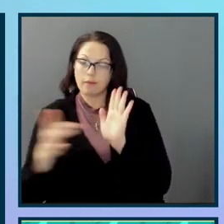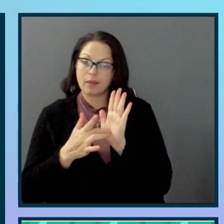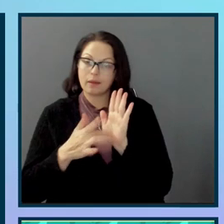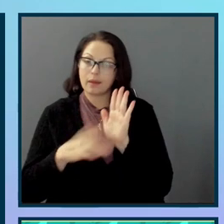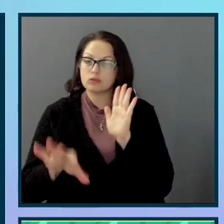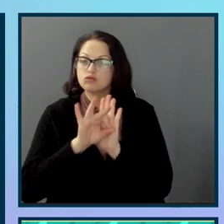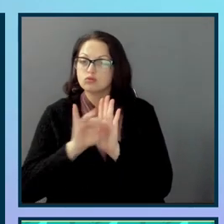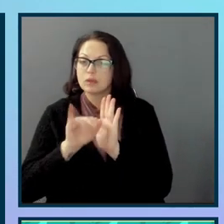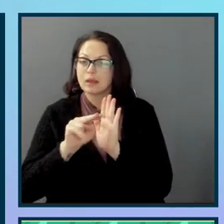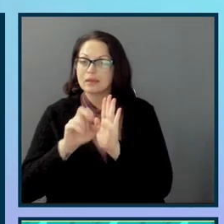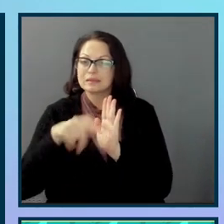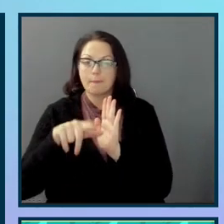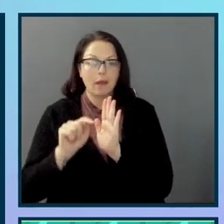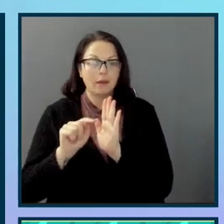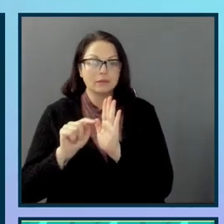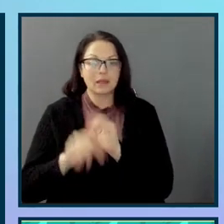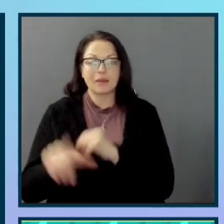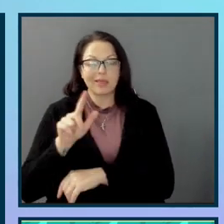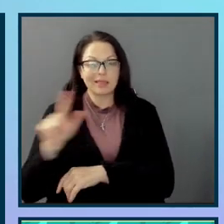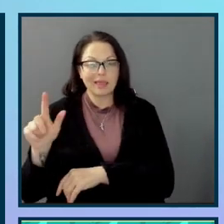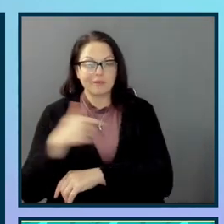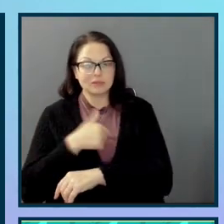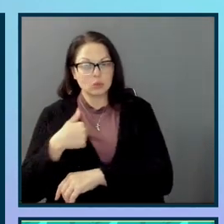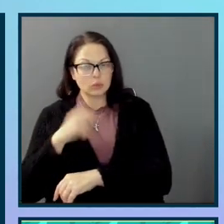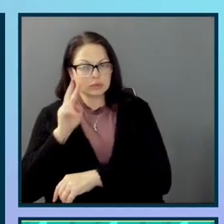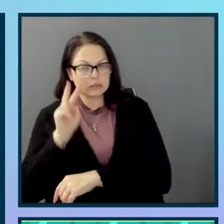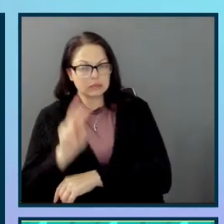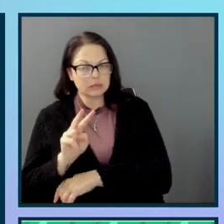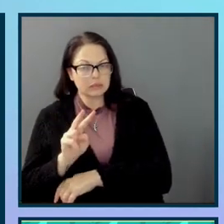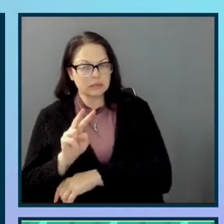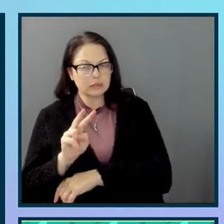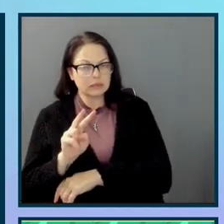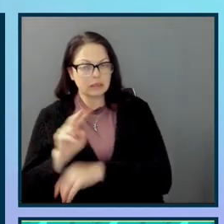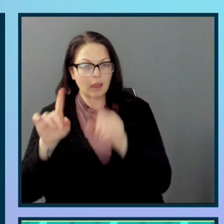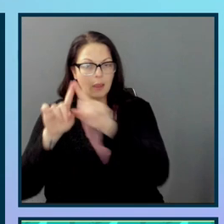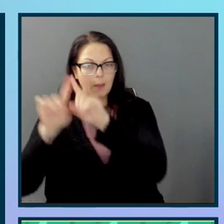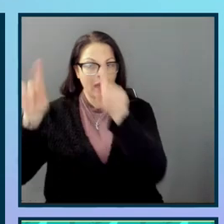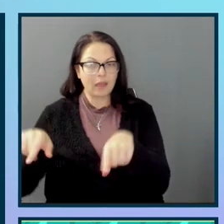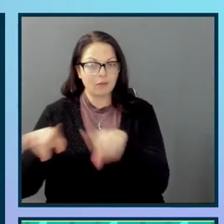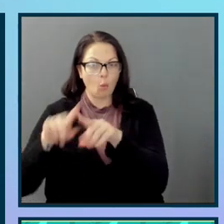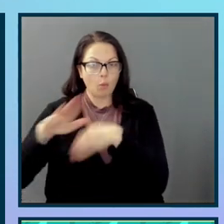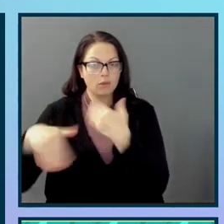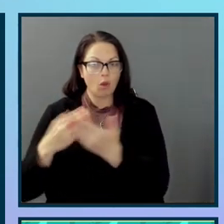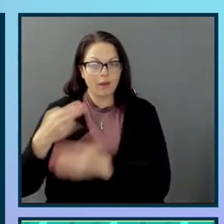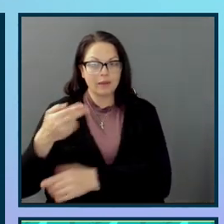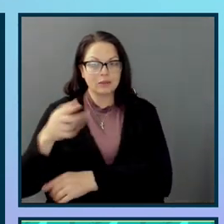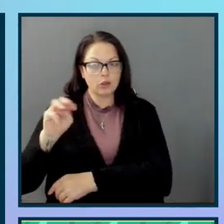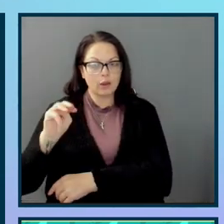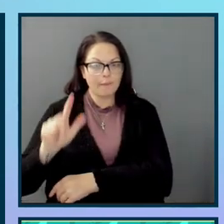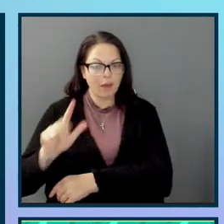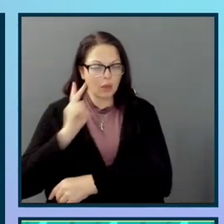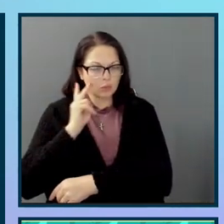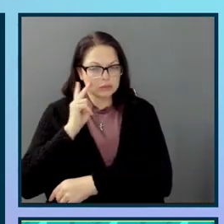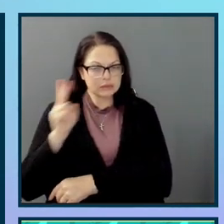We get the DevTools, and on the left-hand side, we see a panel with all of the HTML. And we see that this supposed